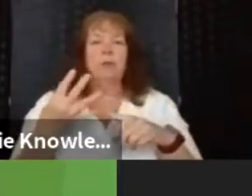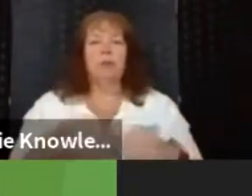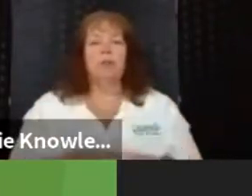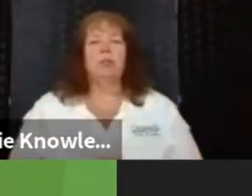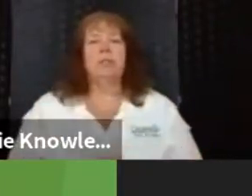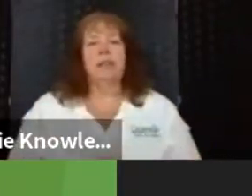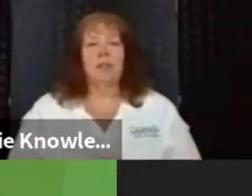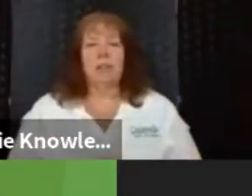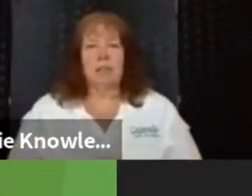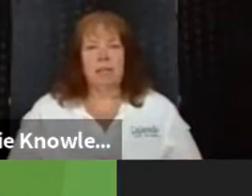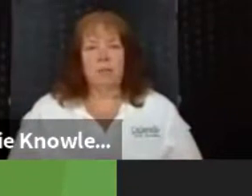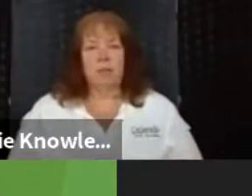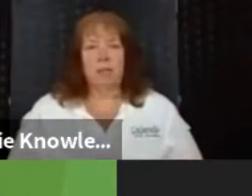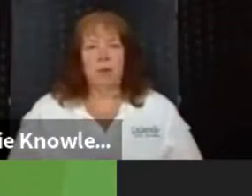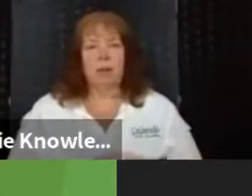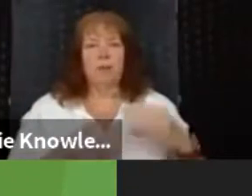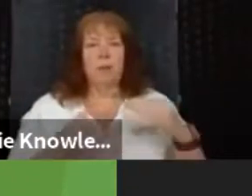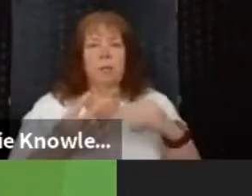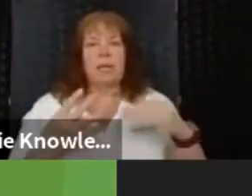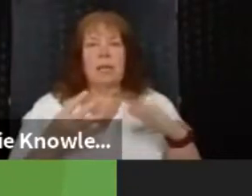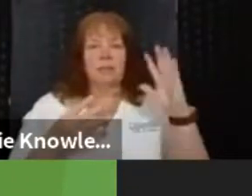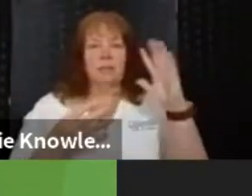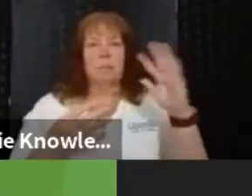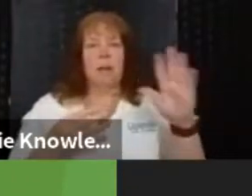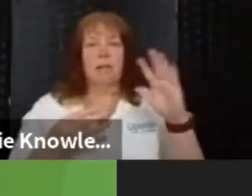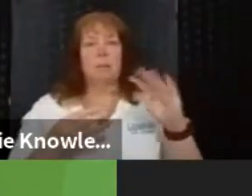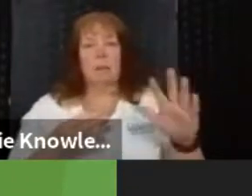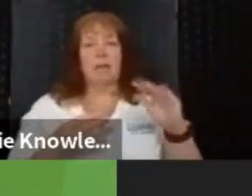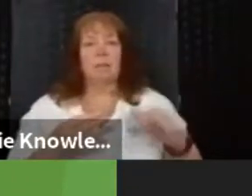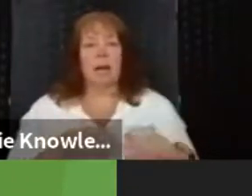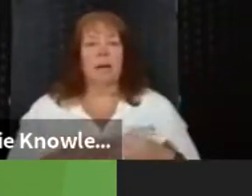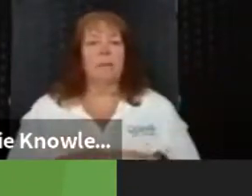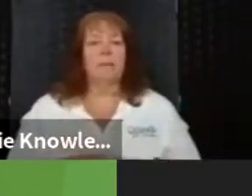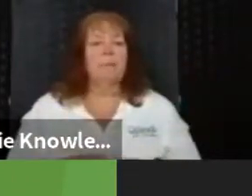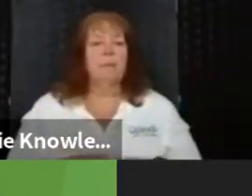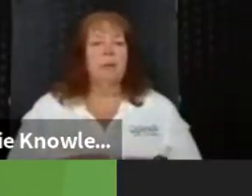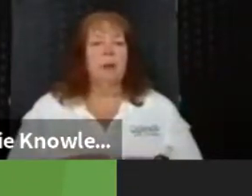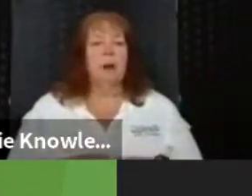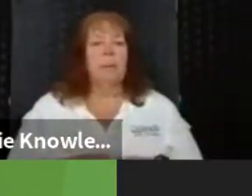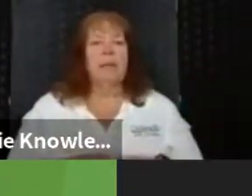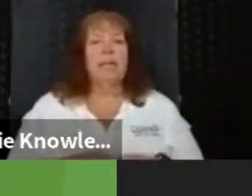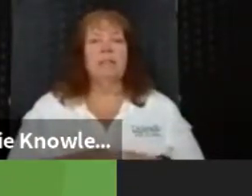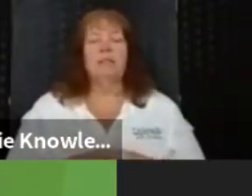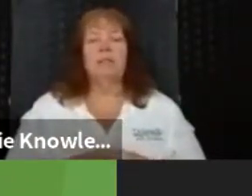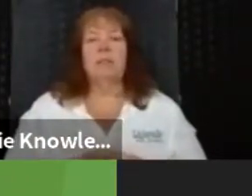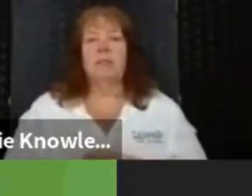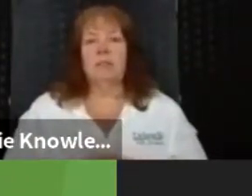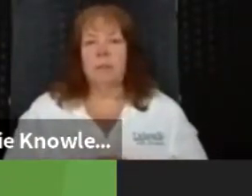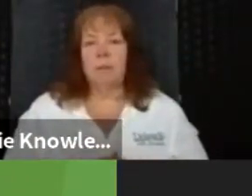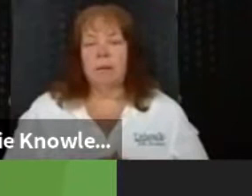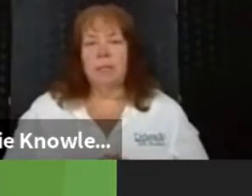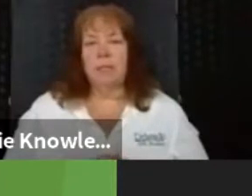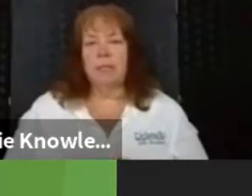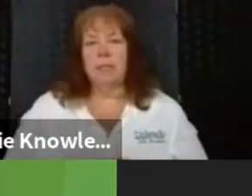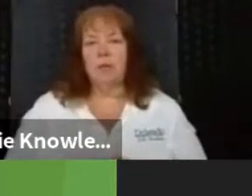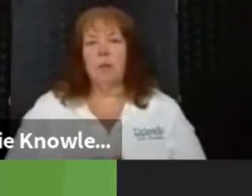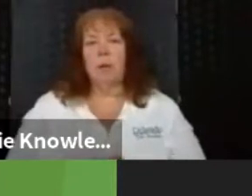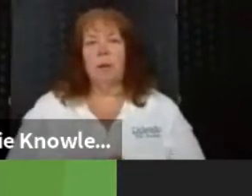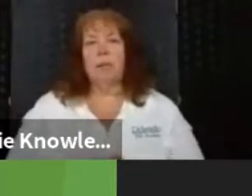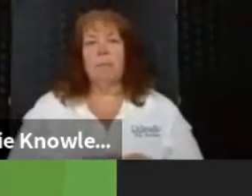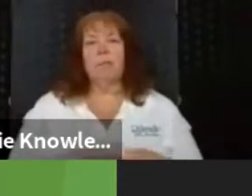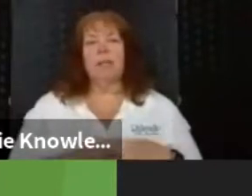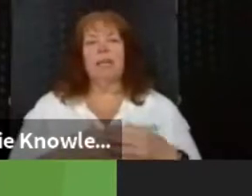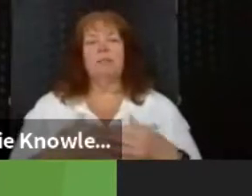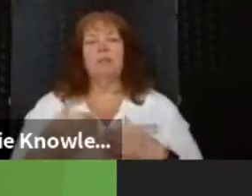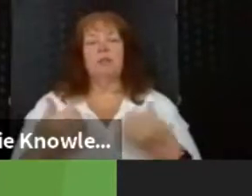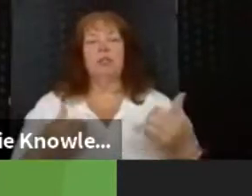the afternoon until 7 in the evening, and you have 3 classes back to back to back. It sometimes gets a little